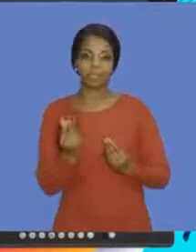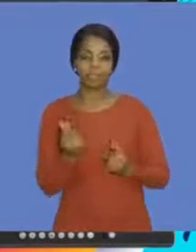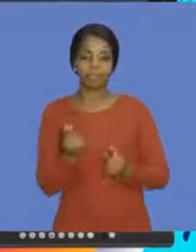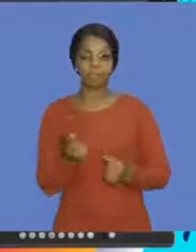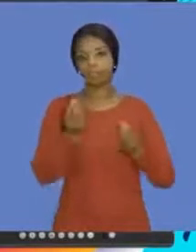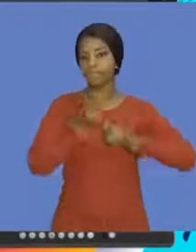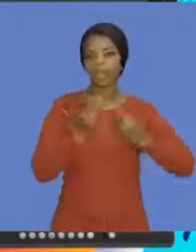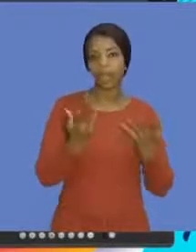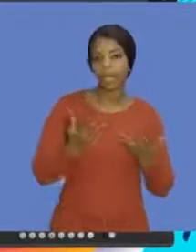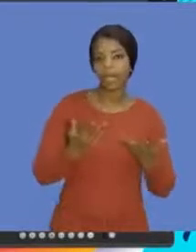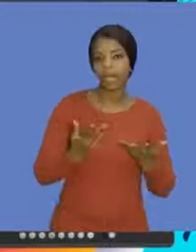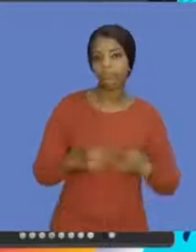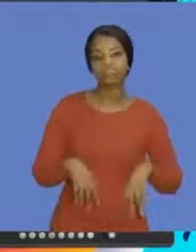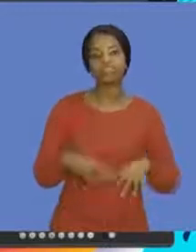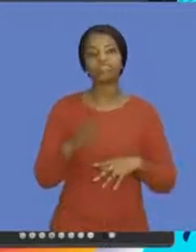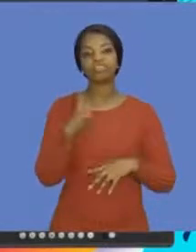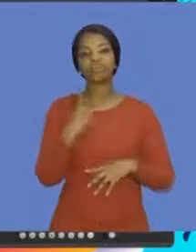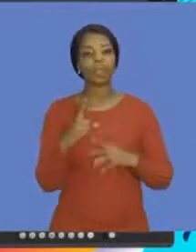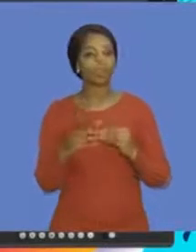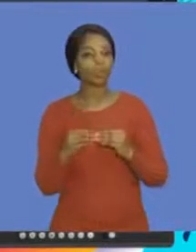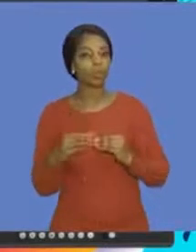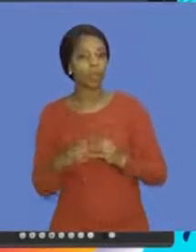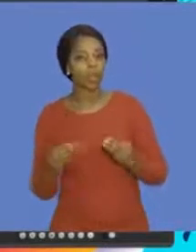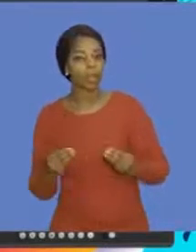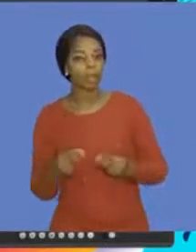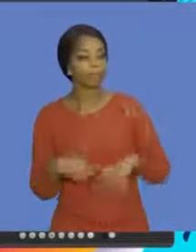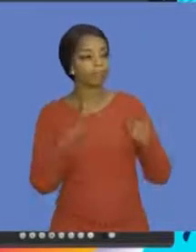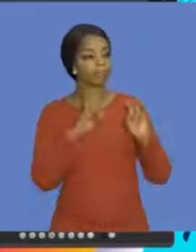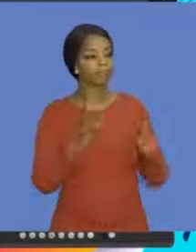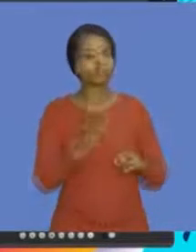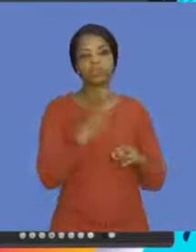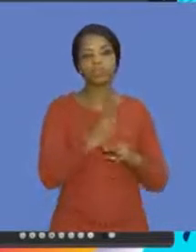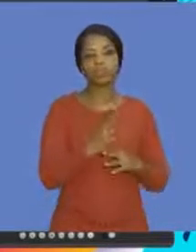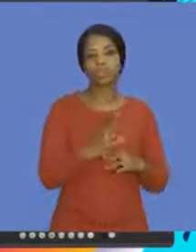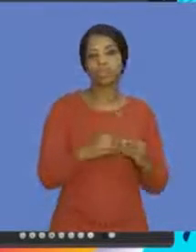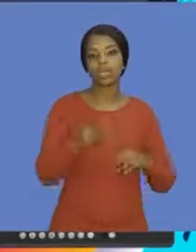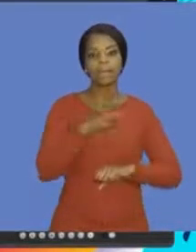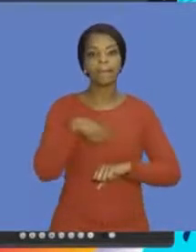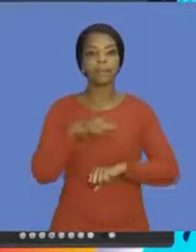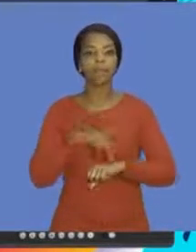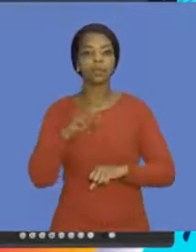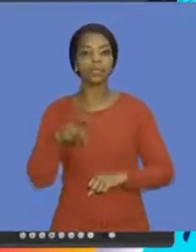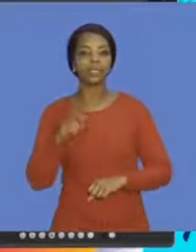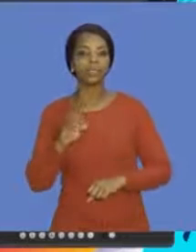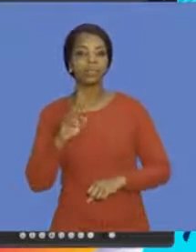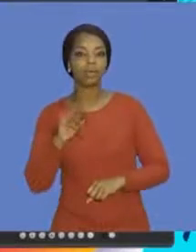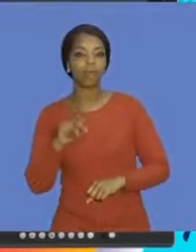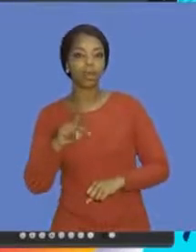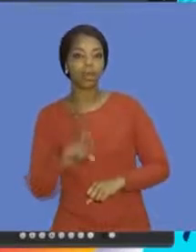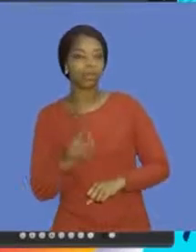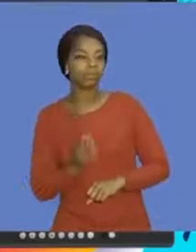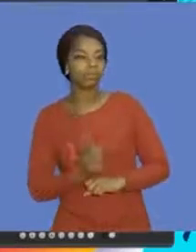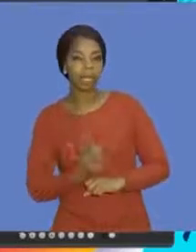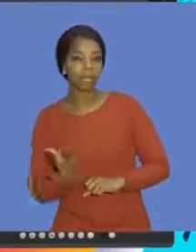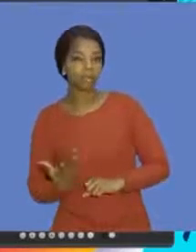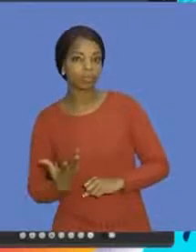of $1 is as compared to a rand, what £1 is as compared to the rand